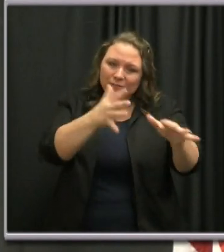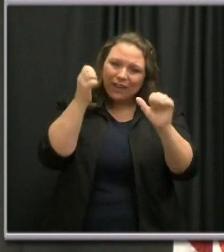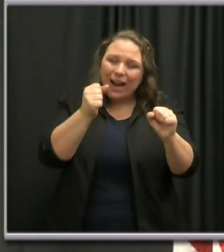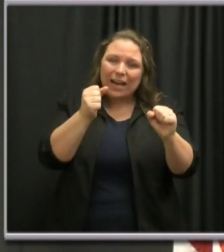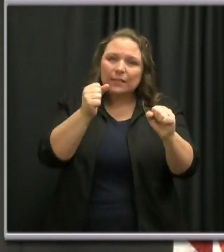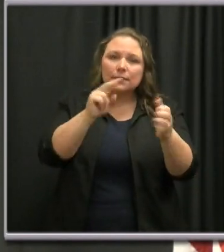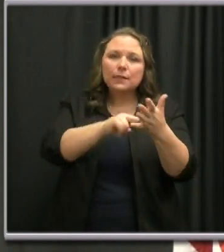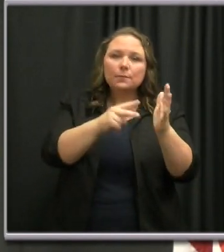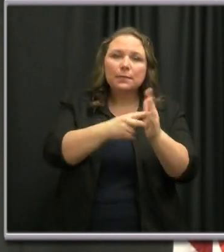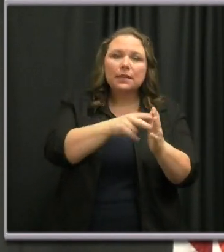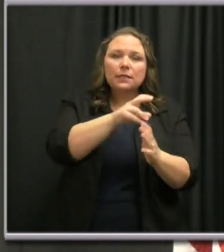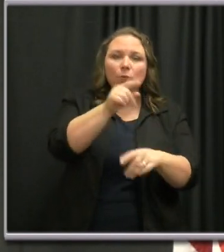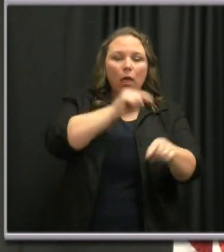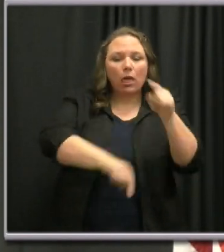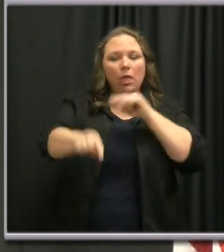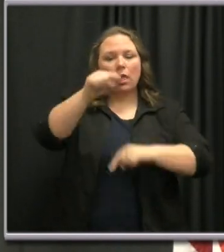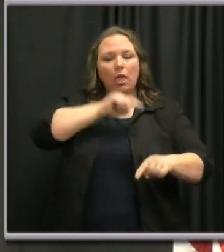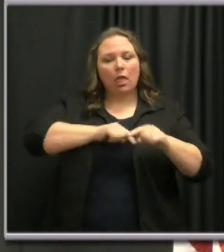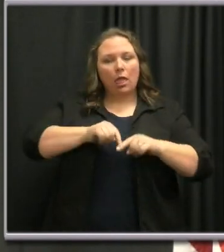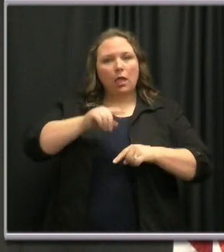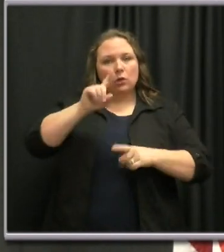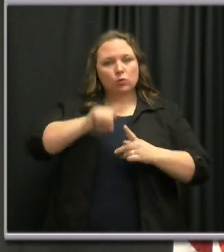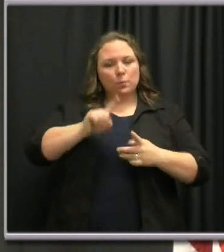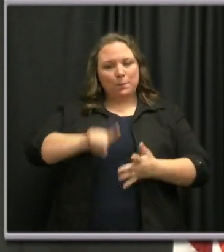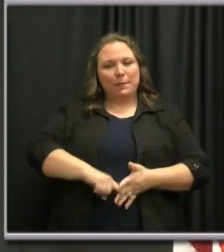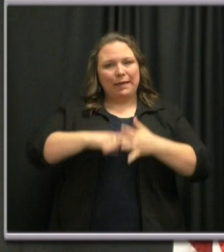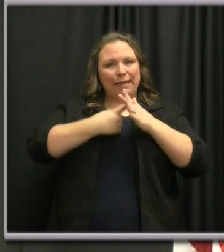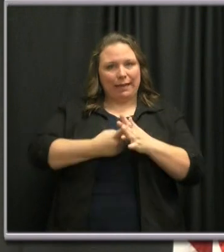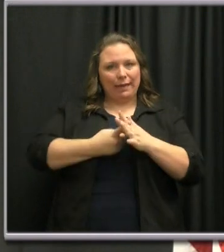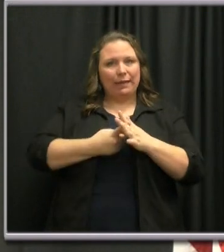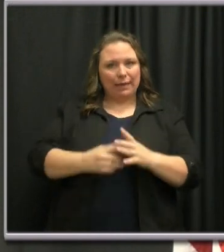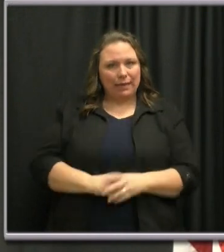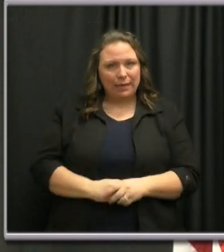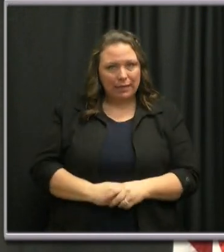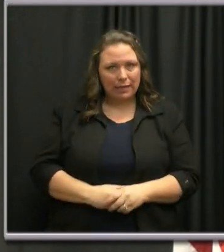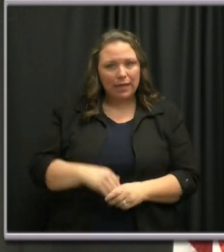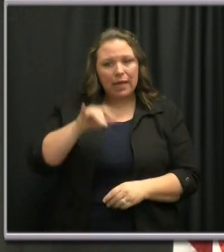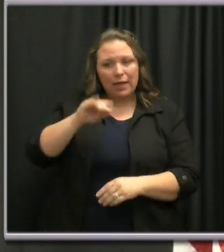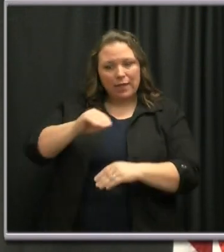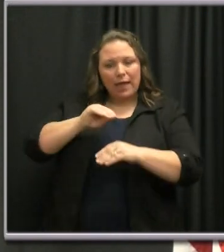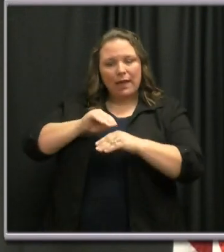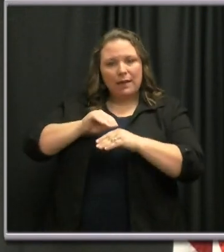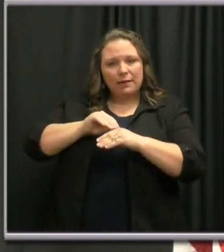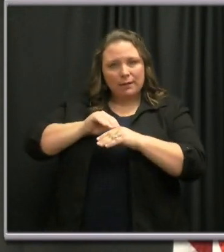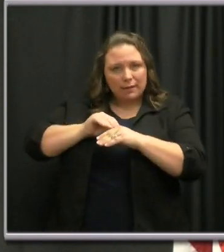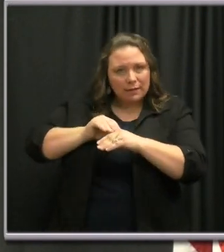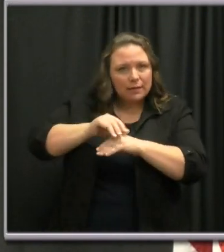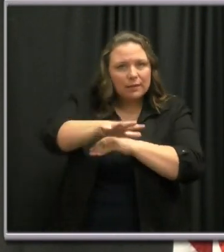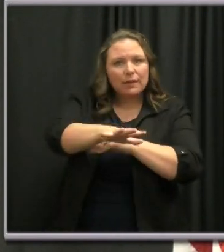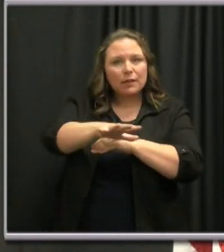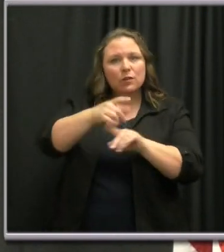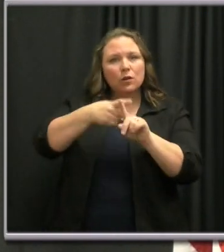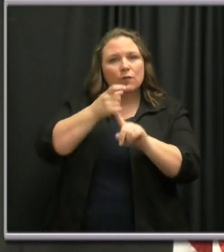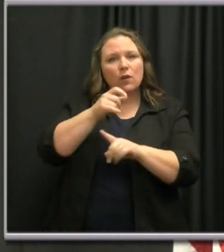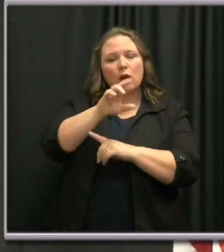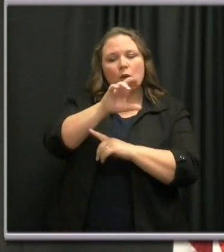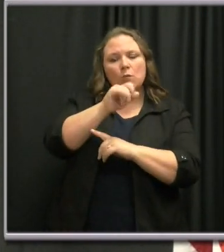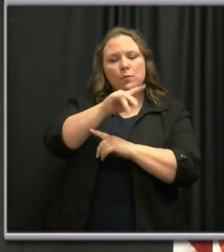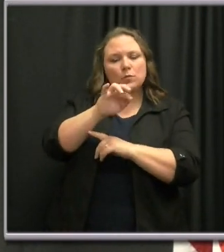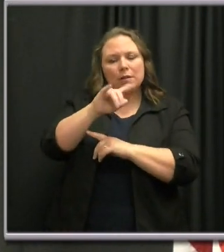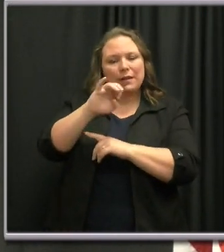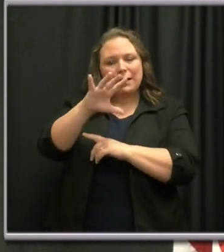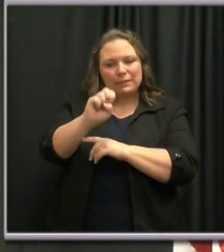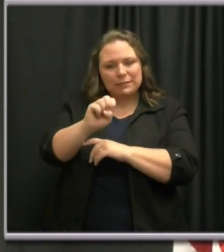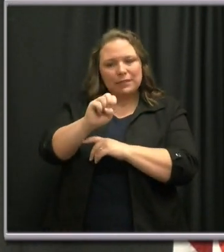where we started from. The contagiousness of viruses is measured by something called the basic reproductive rate. And